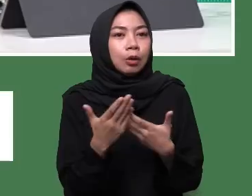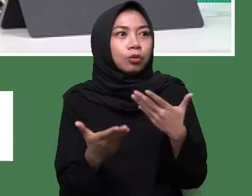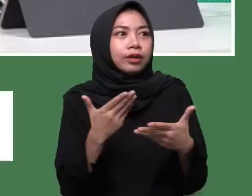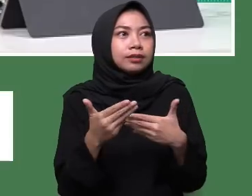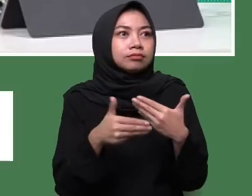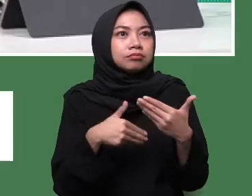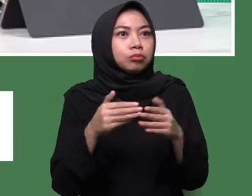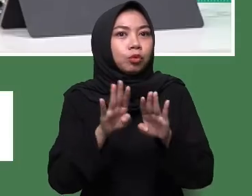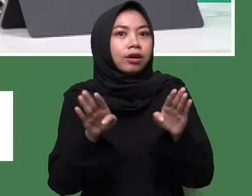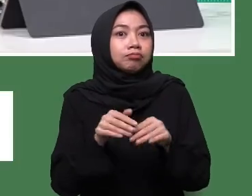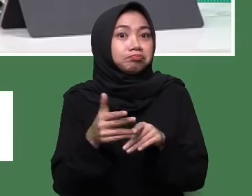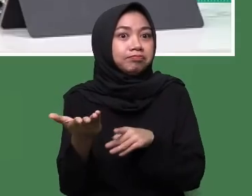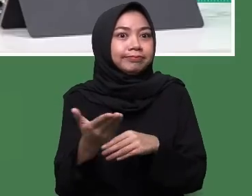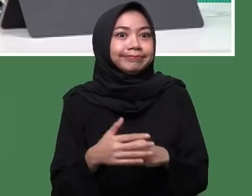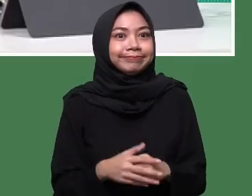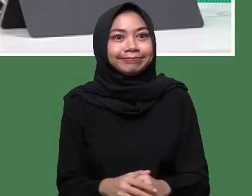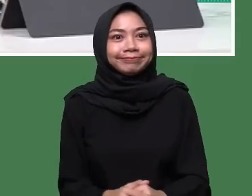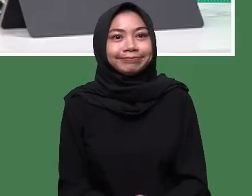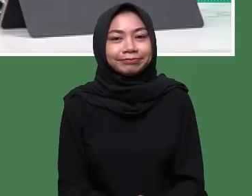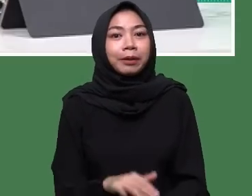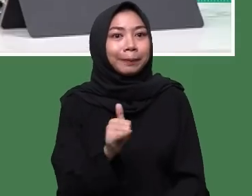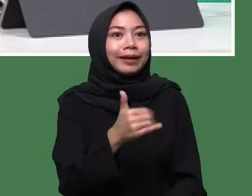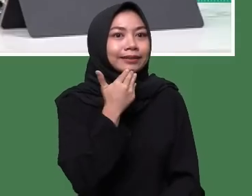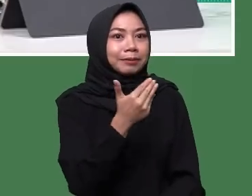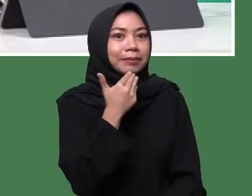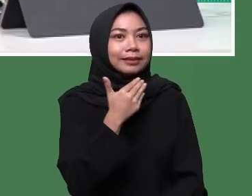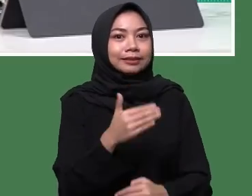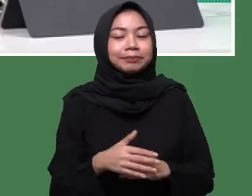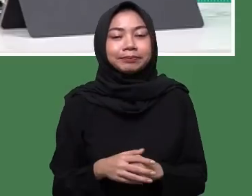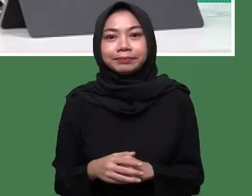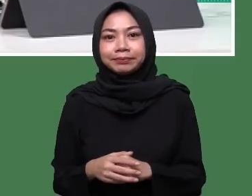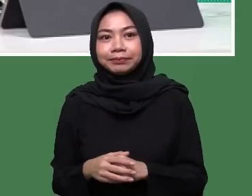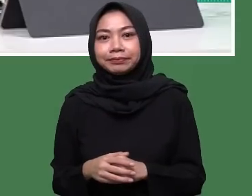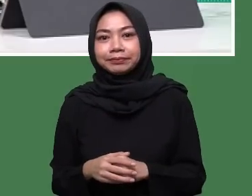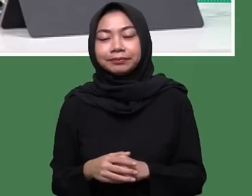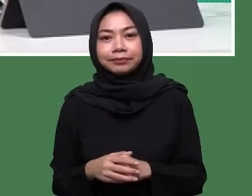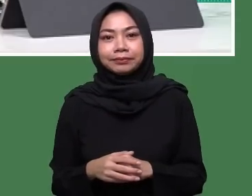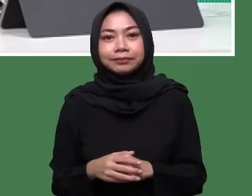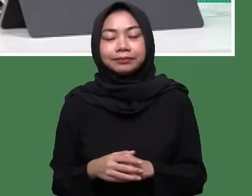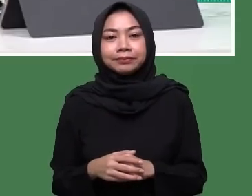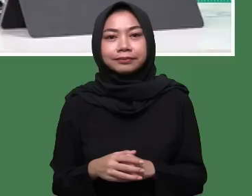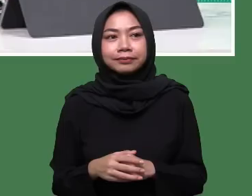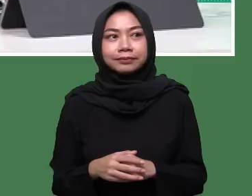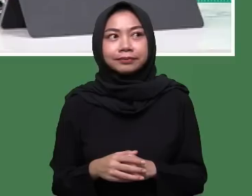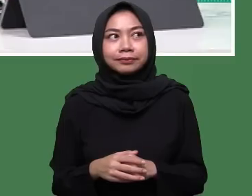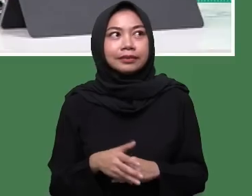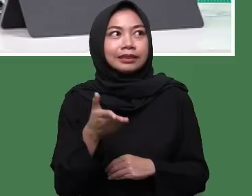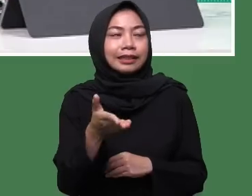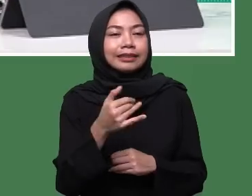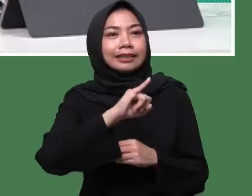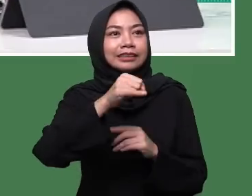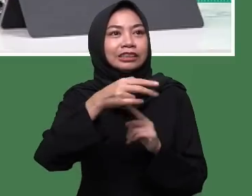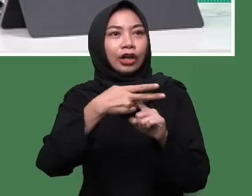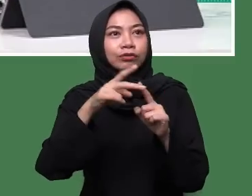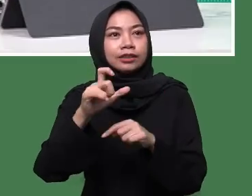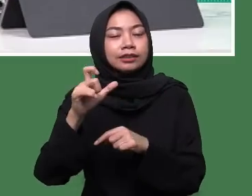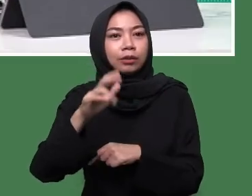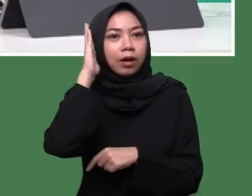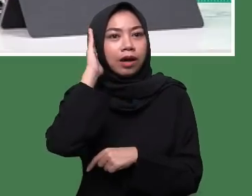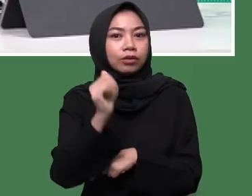the professor now. Okay, thank you very much, Ed Davis from GFCC.